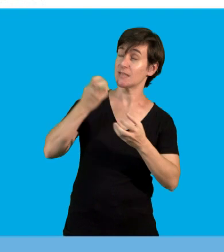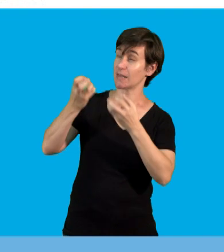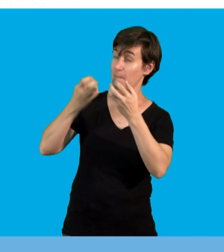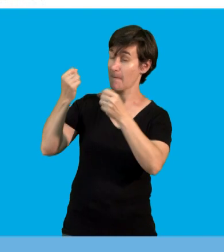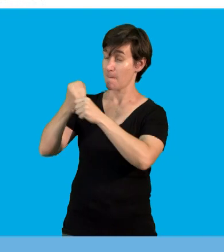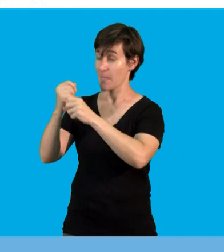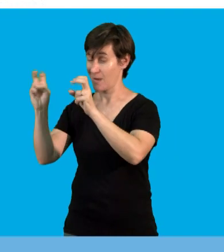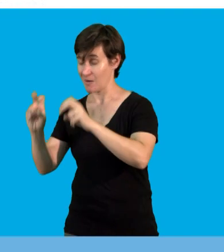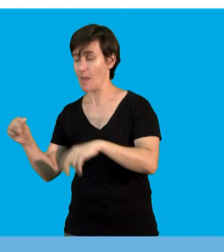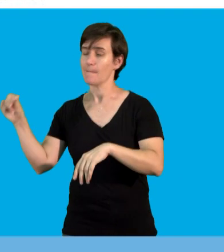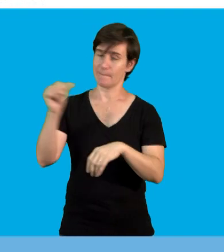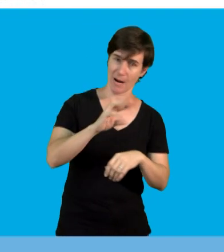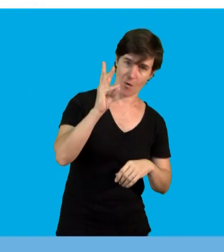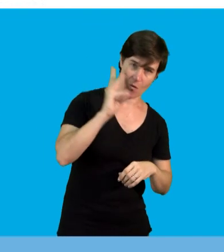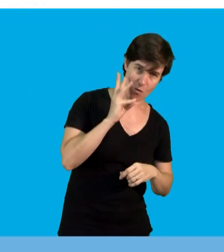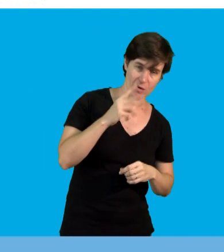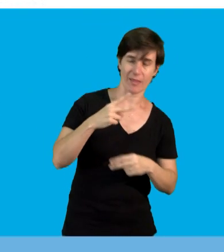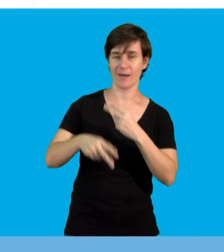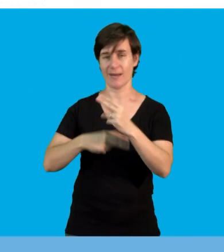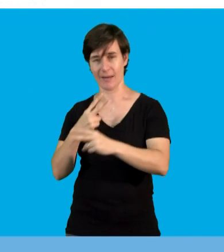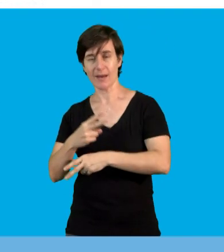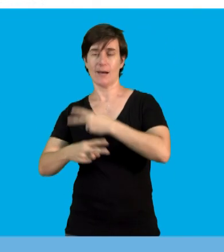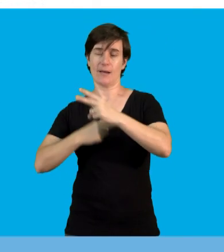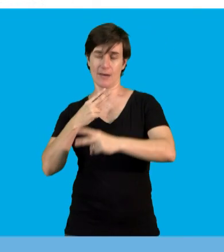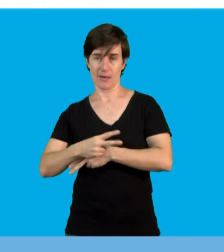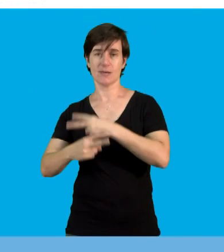again. Why we're going to start back again by